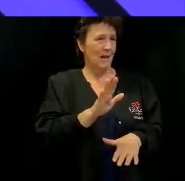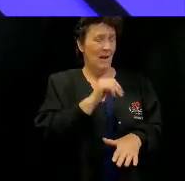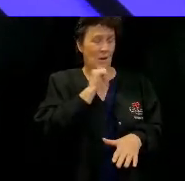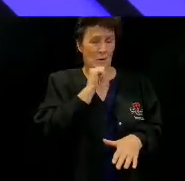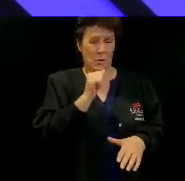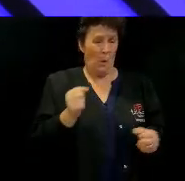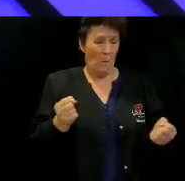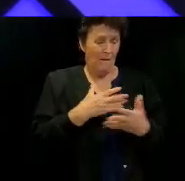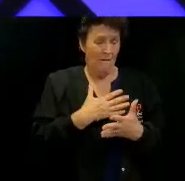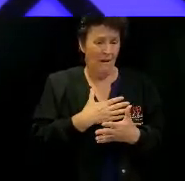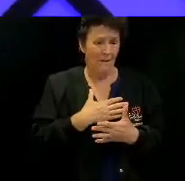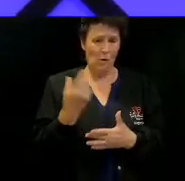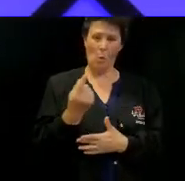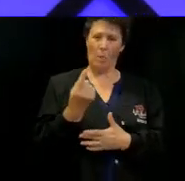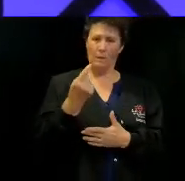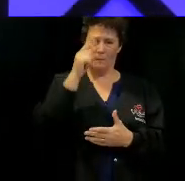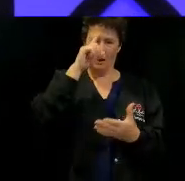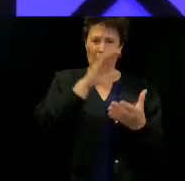afraid, only believe.